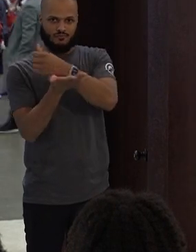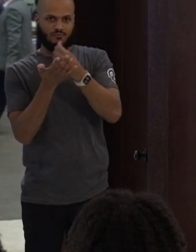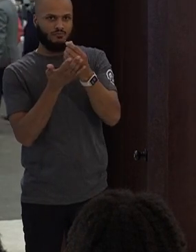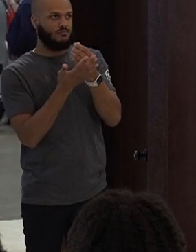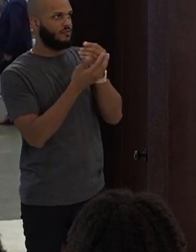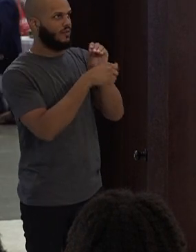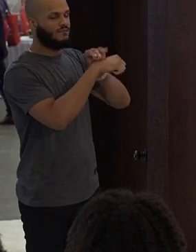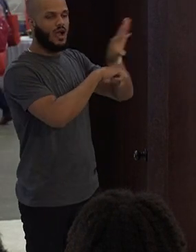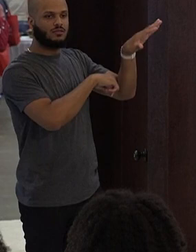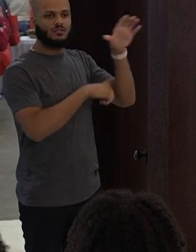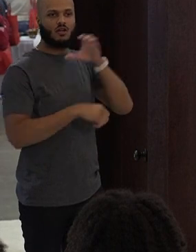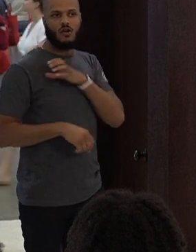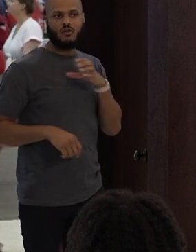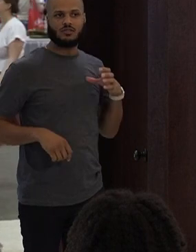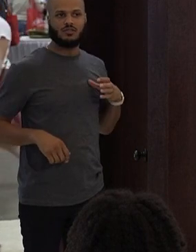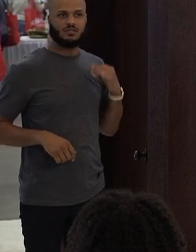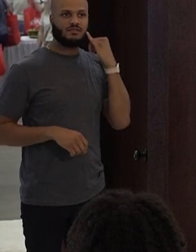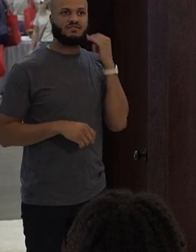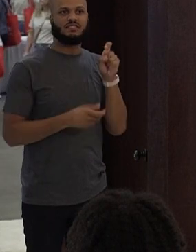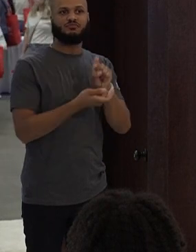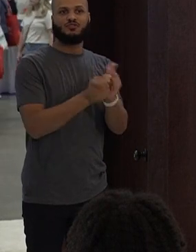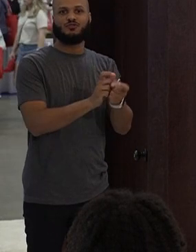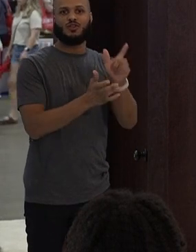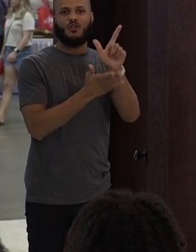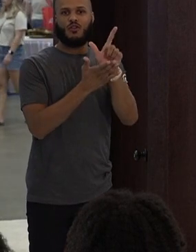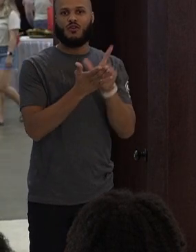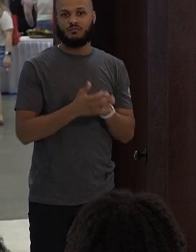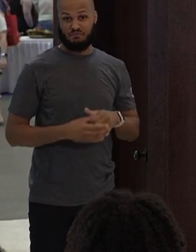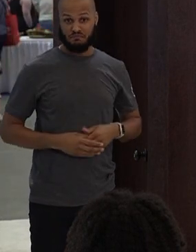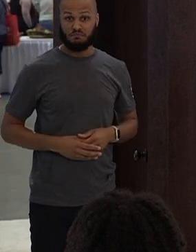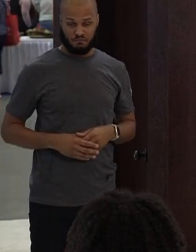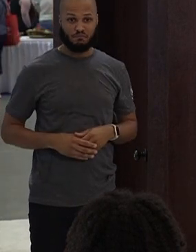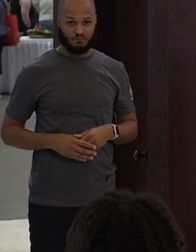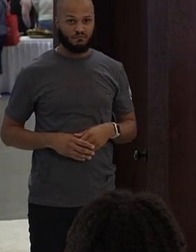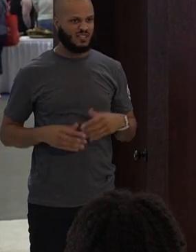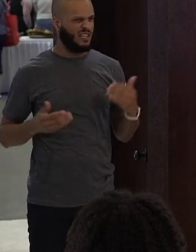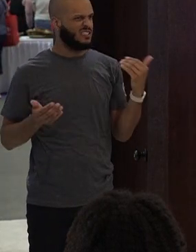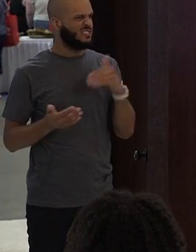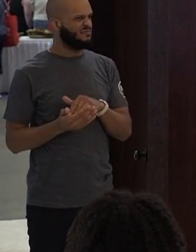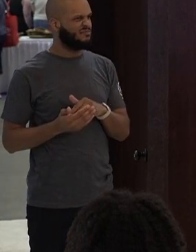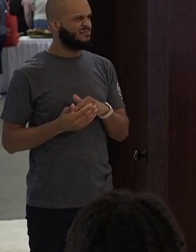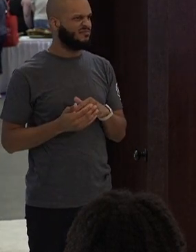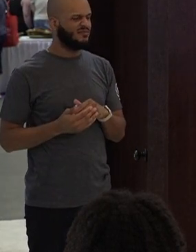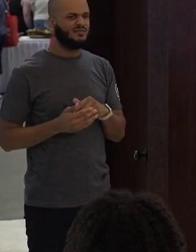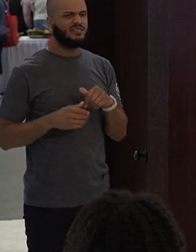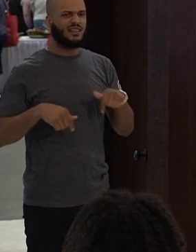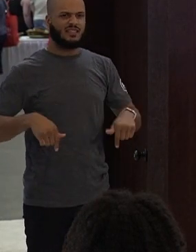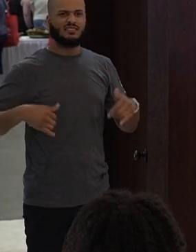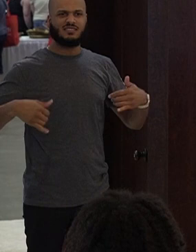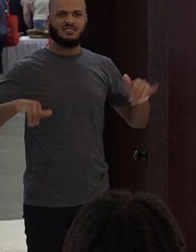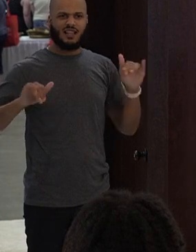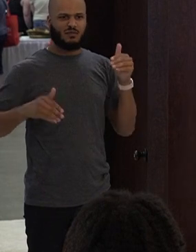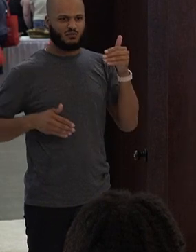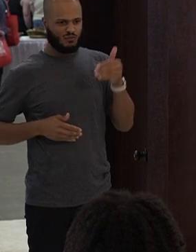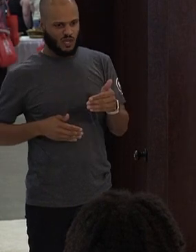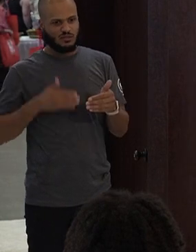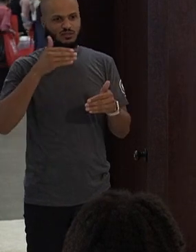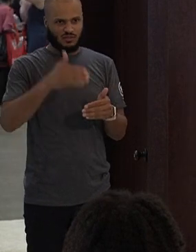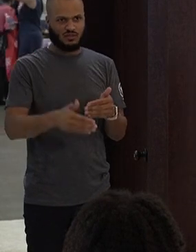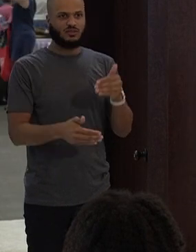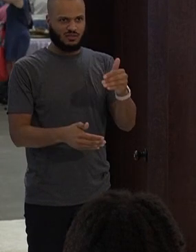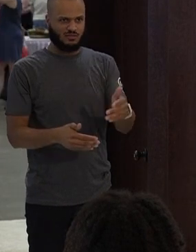on whether or not any changes to the law are necessary. So this is a whole sort of a process. That's how the law